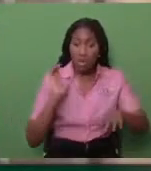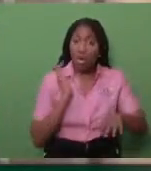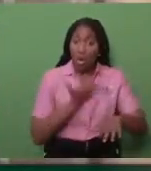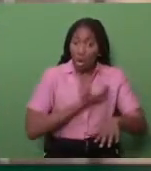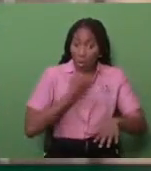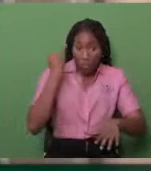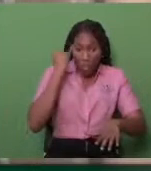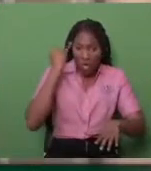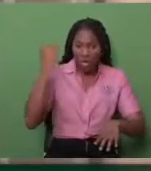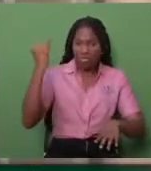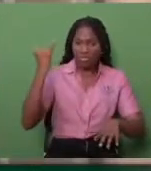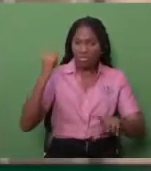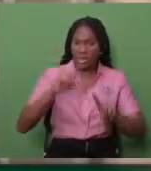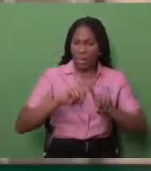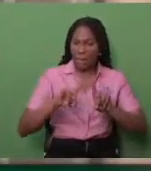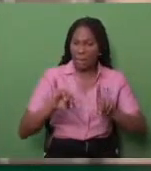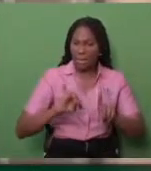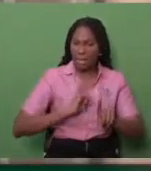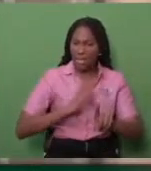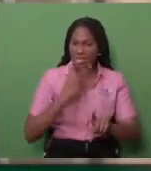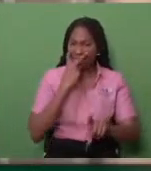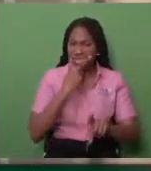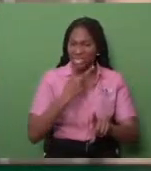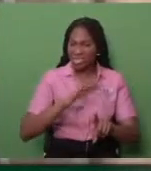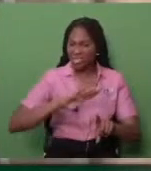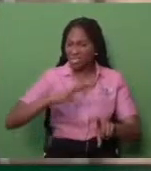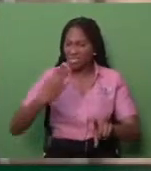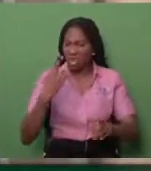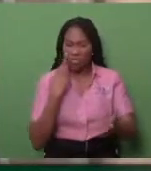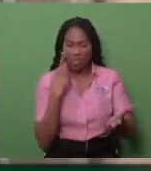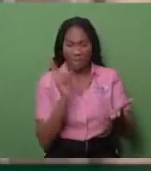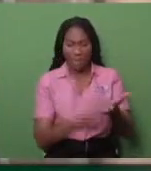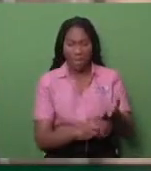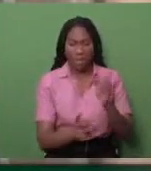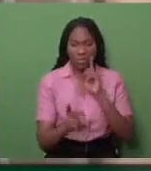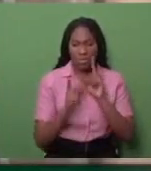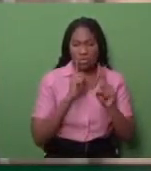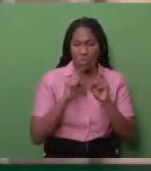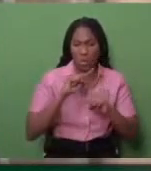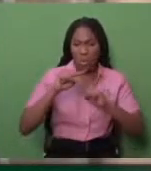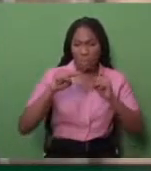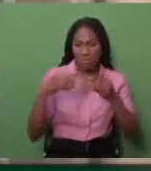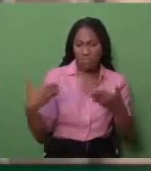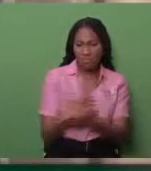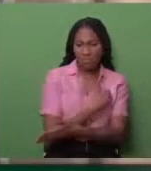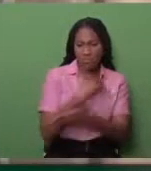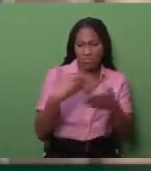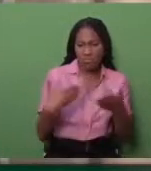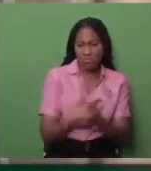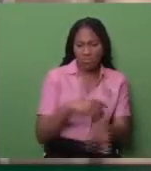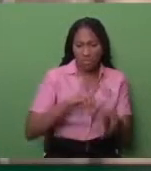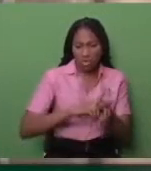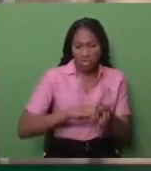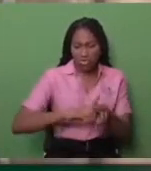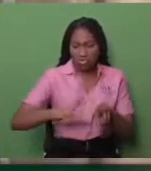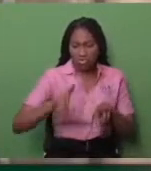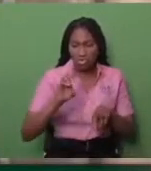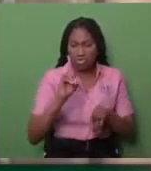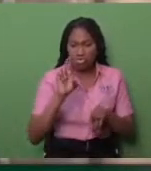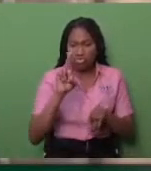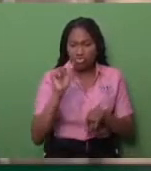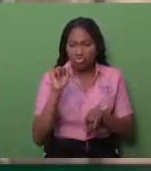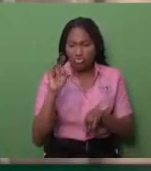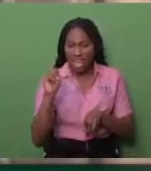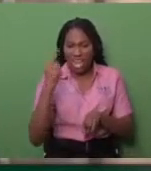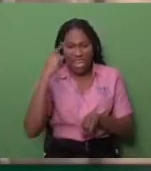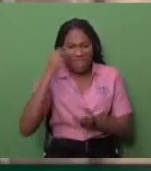somewhere in these, all these documents and reports, now talking about box drains, now talking about box drains. I'm saying